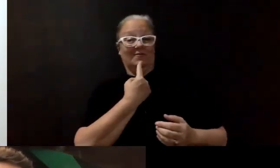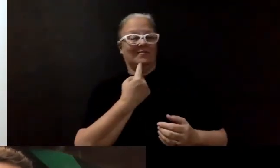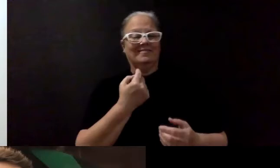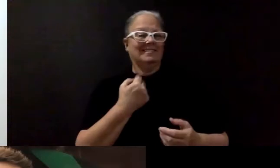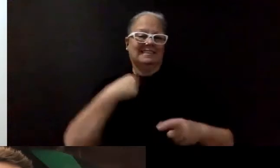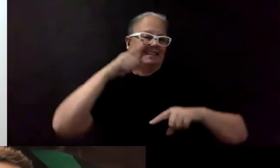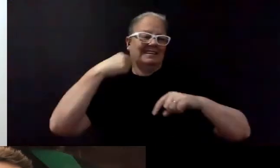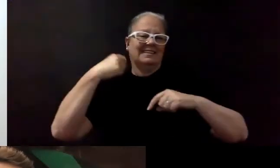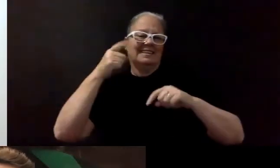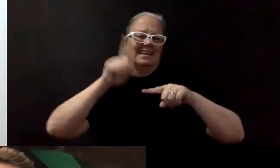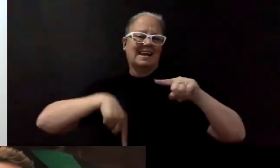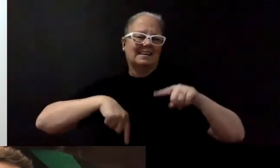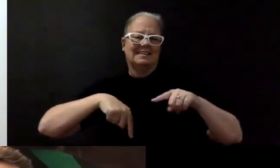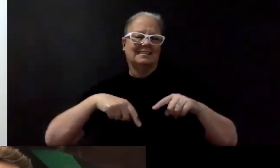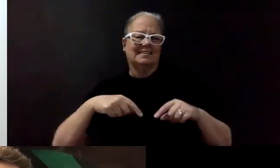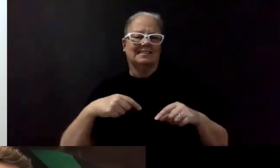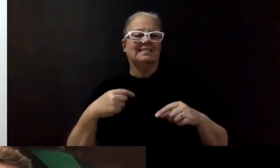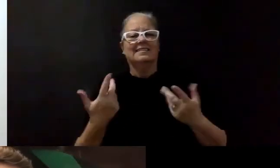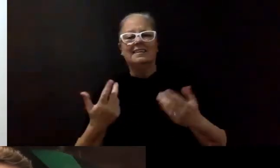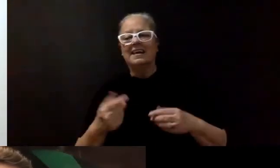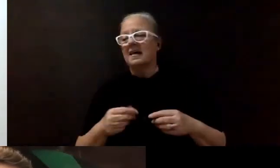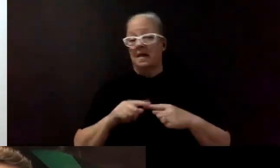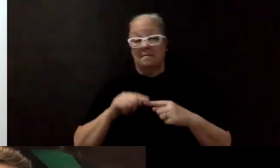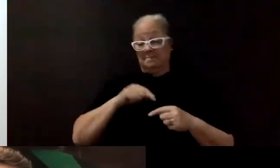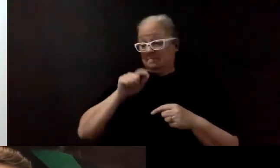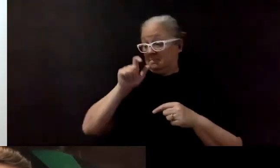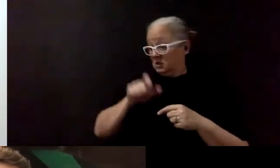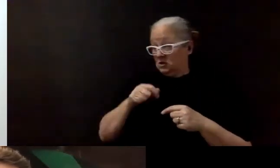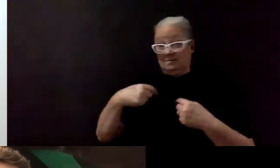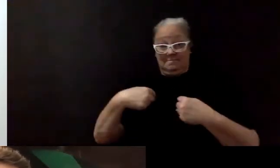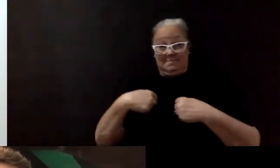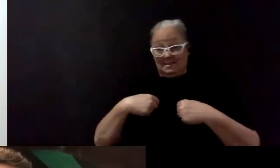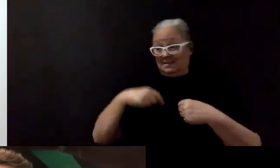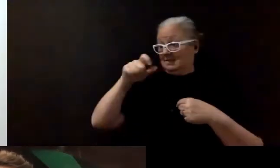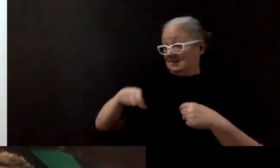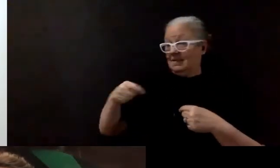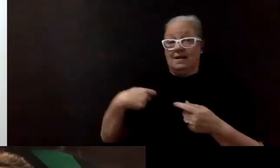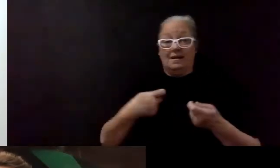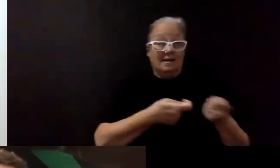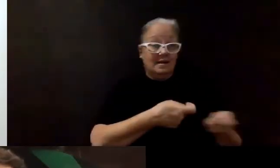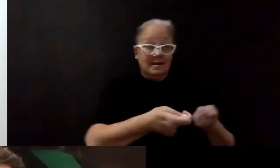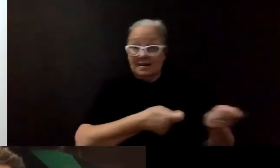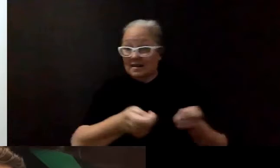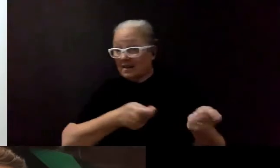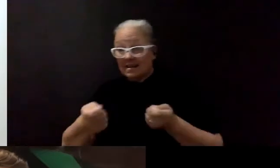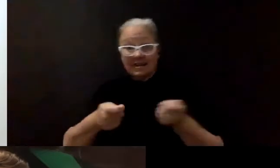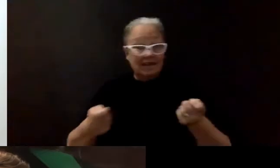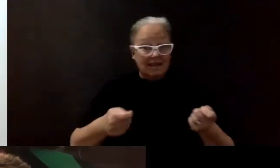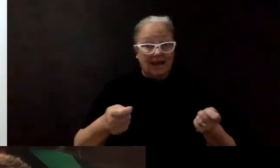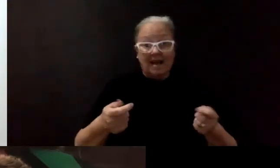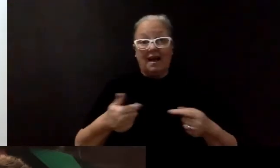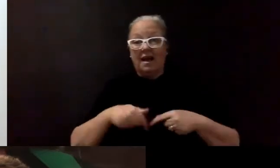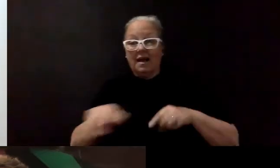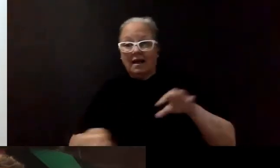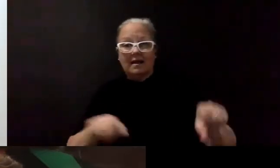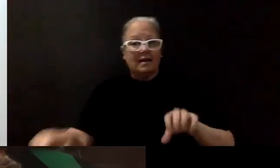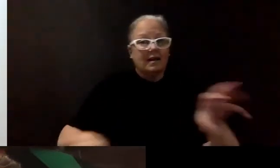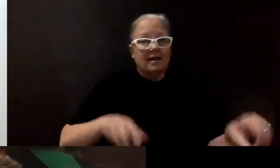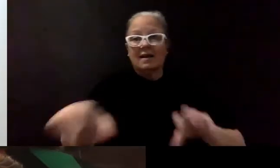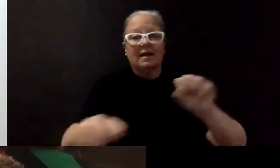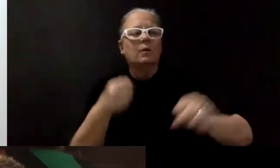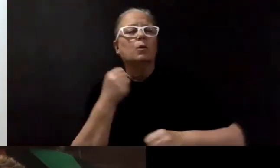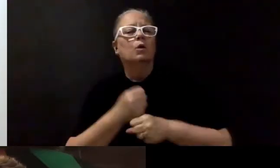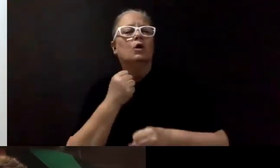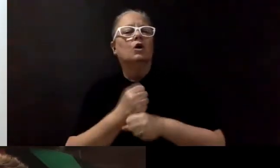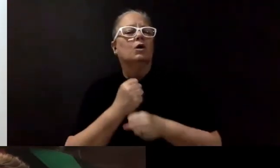body with a few team members that does everything and tries to monopolize. Really, our